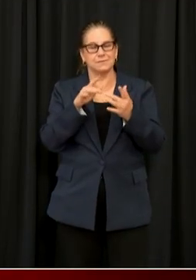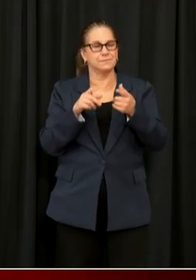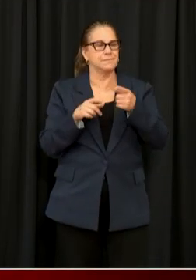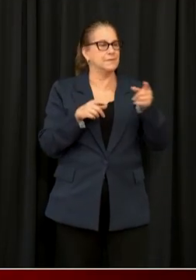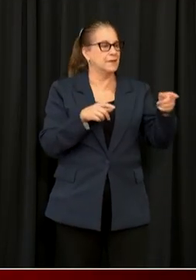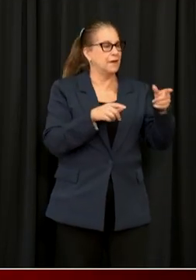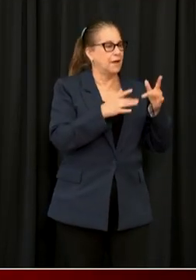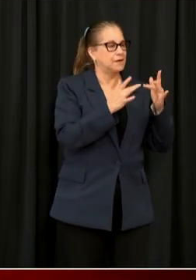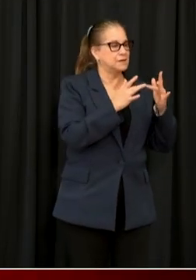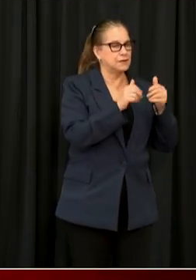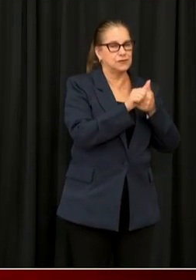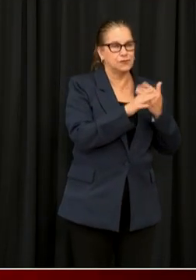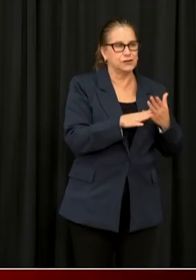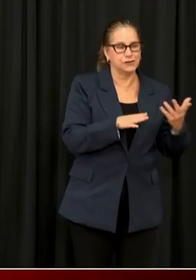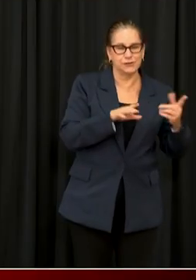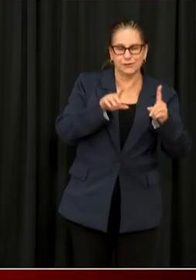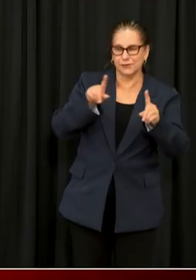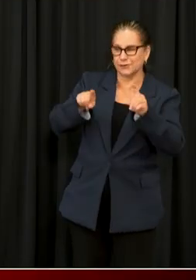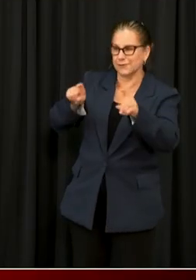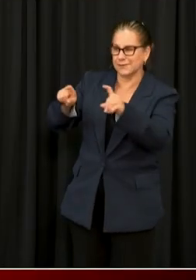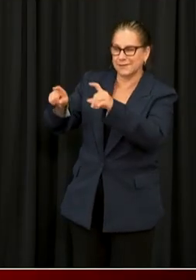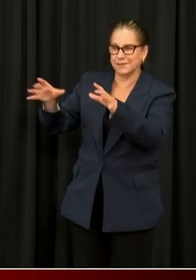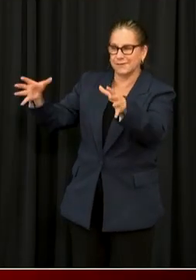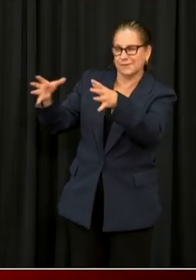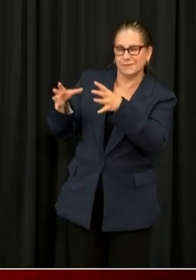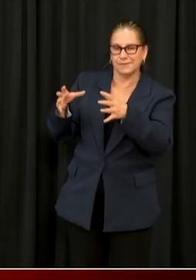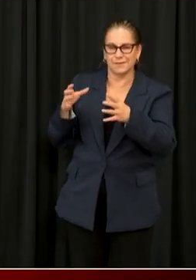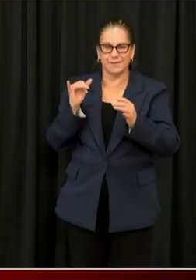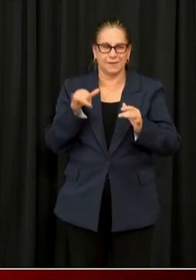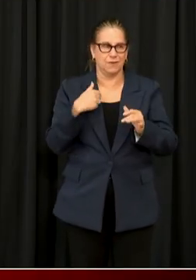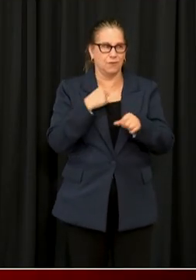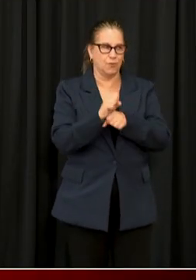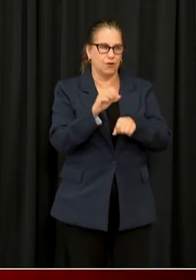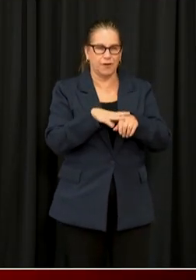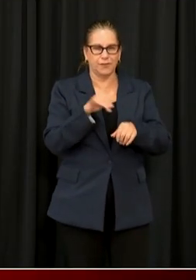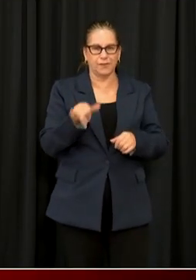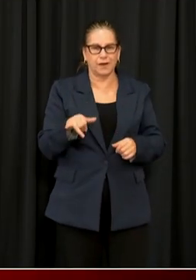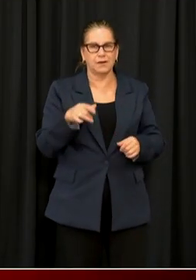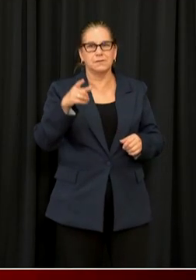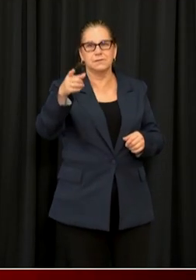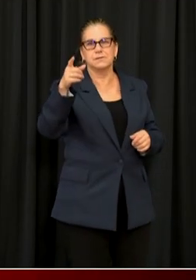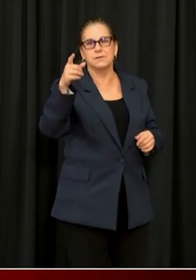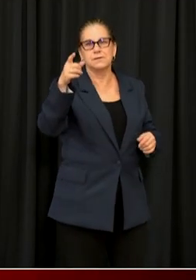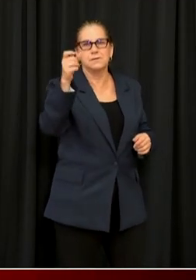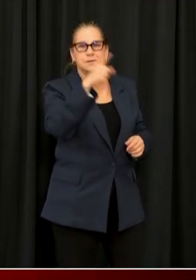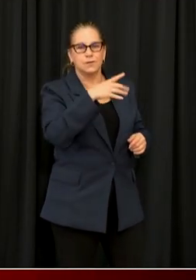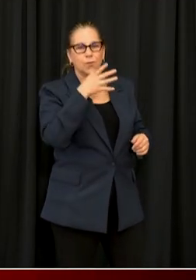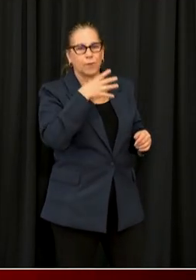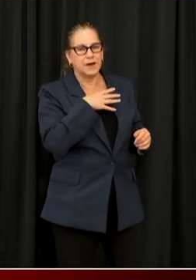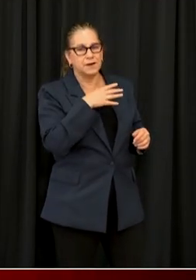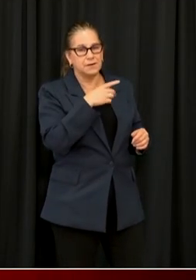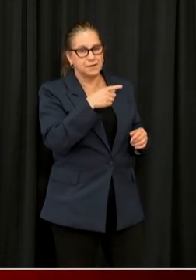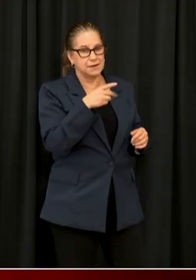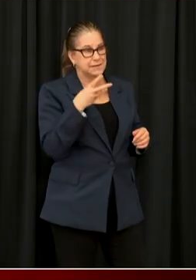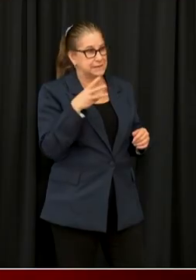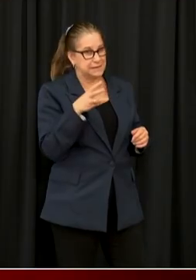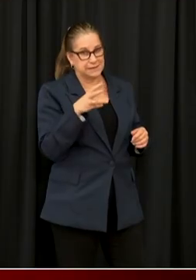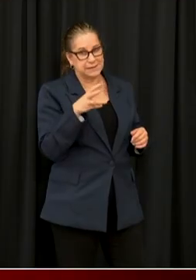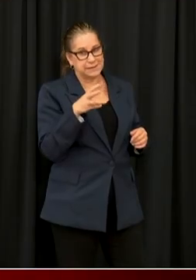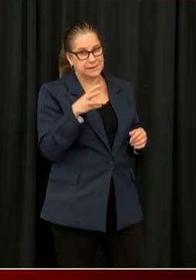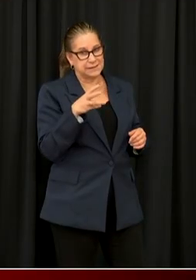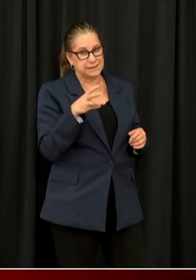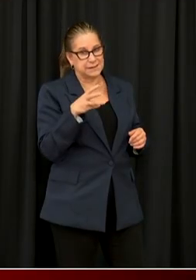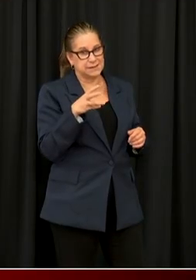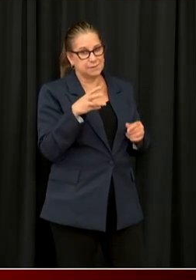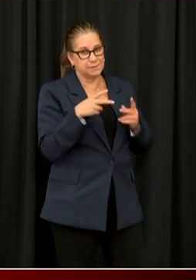Maybe a couple months ago, or like in this past time, you said that the area of like 16th Heights and Columbia Heights, those were